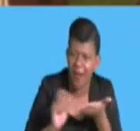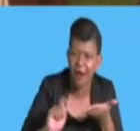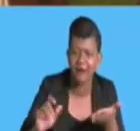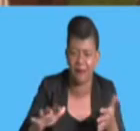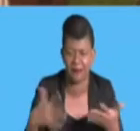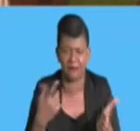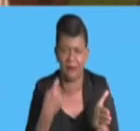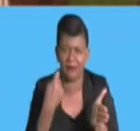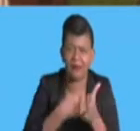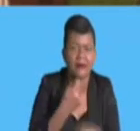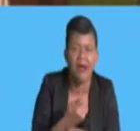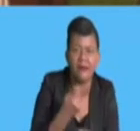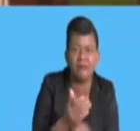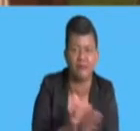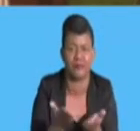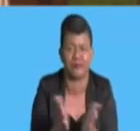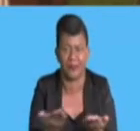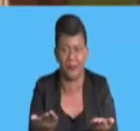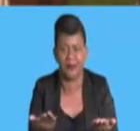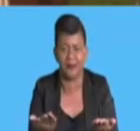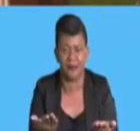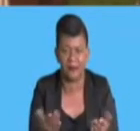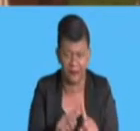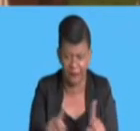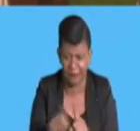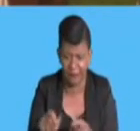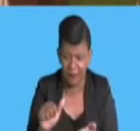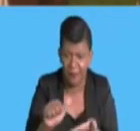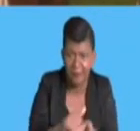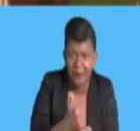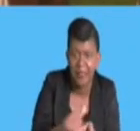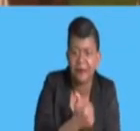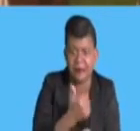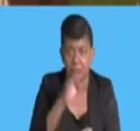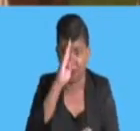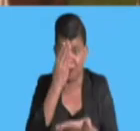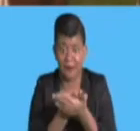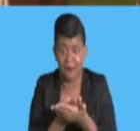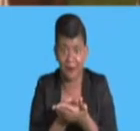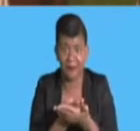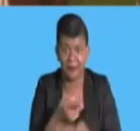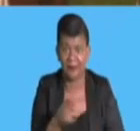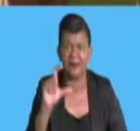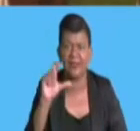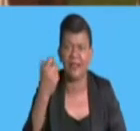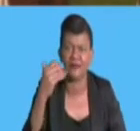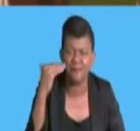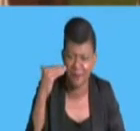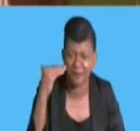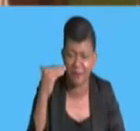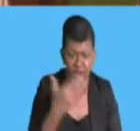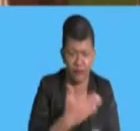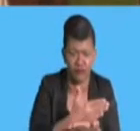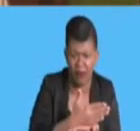The free textbooks are not free. Yes, schools now print out textbooks that students use in classrooms, but very often they are either shared in the